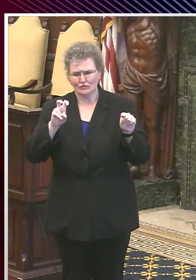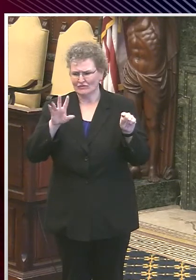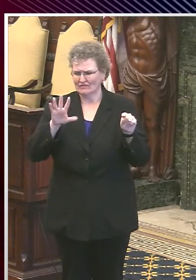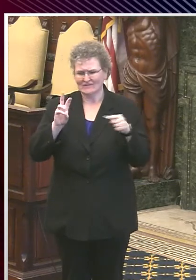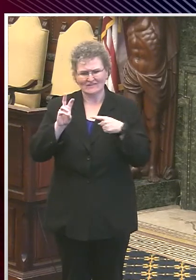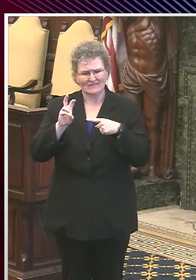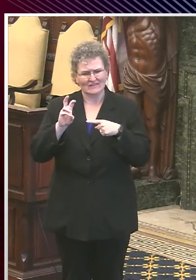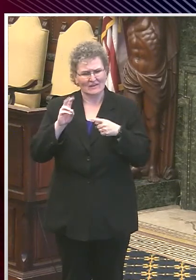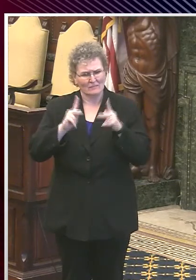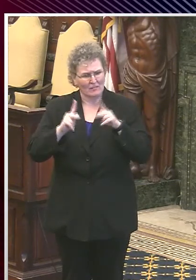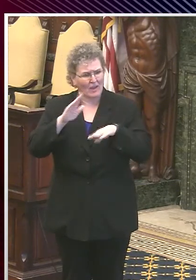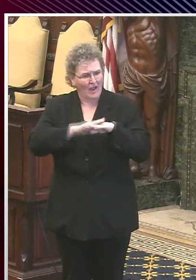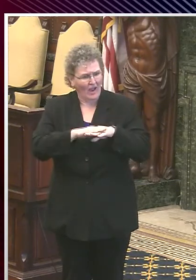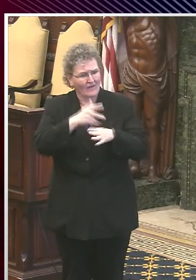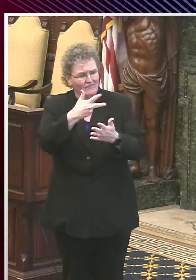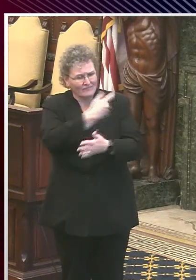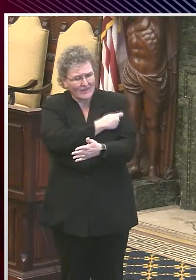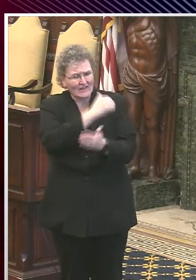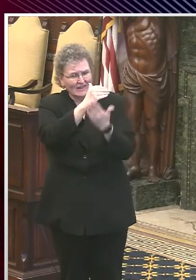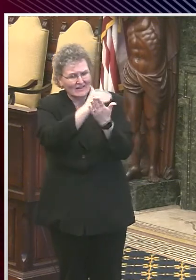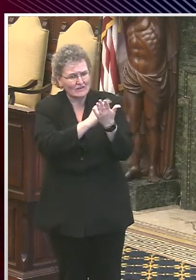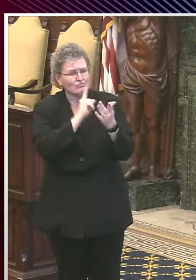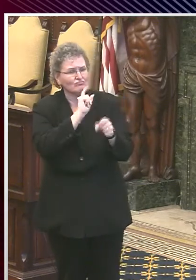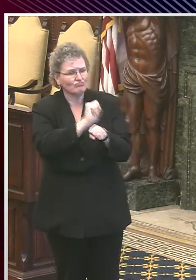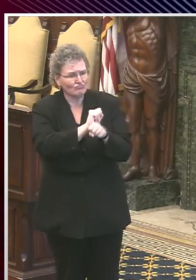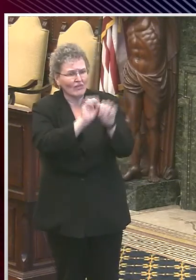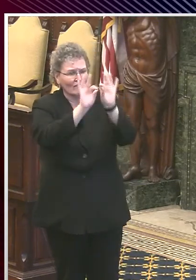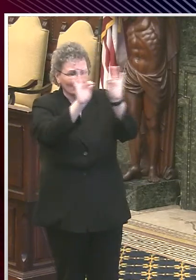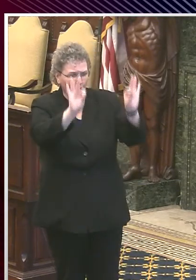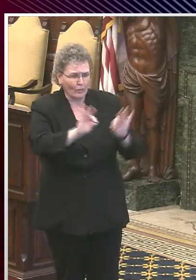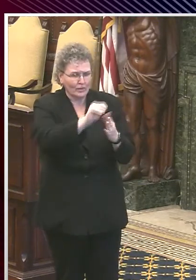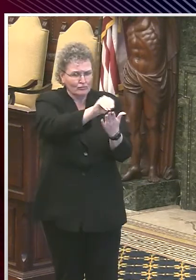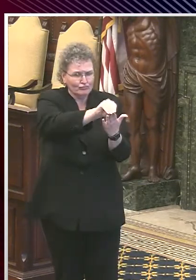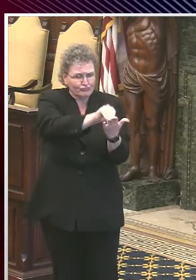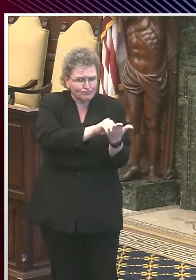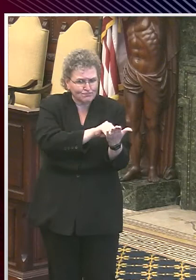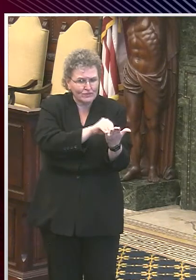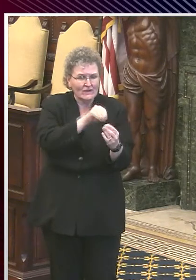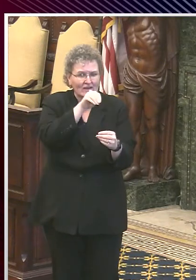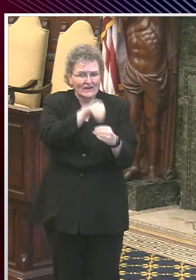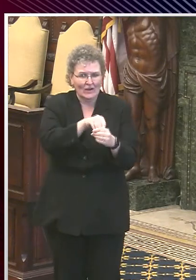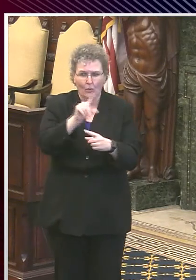people on the vaccine interest form currently are actually currently eligible under 1A or 1B?